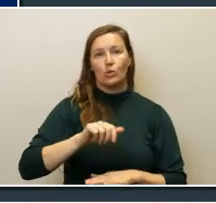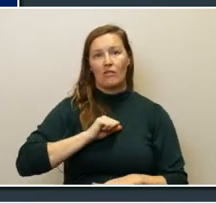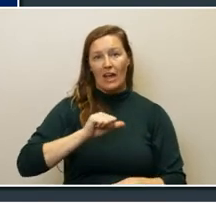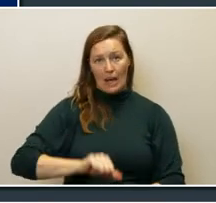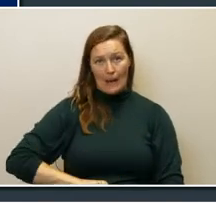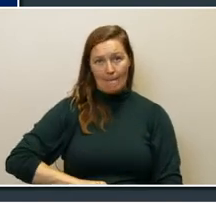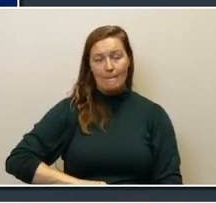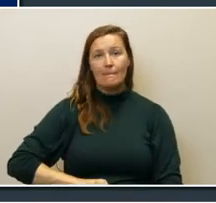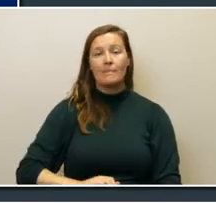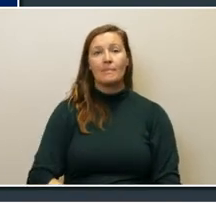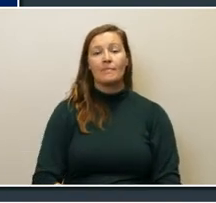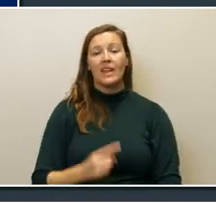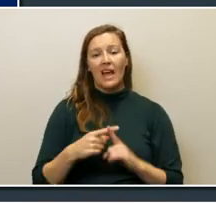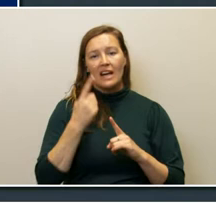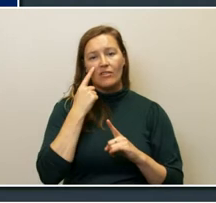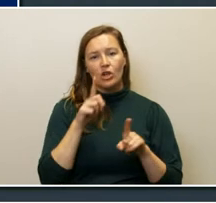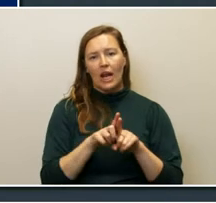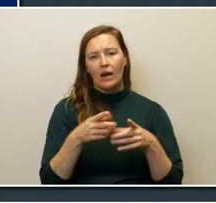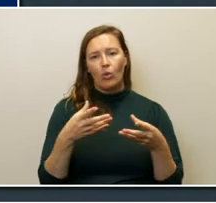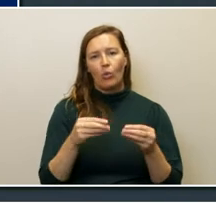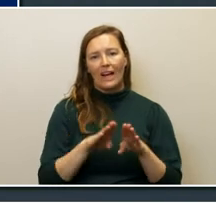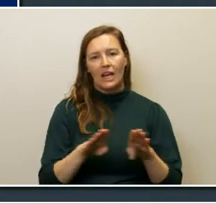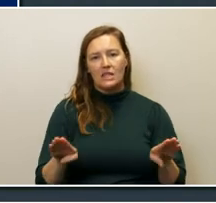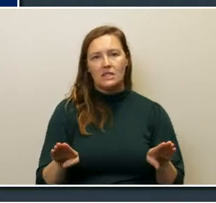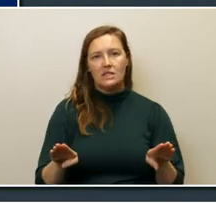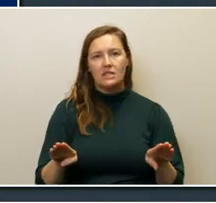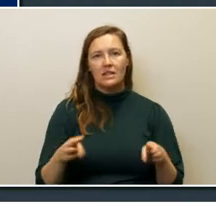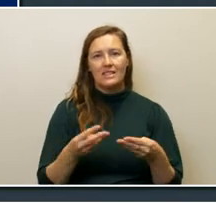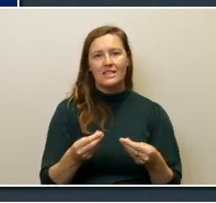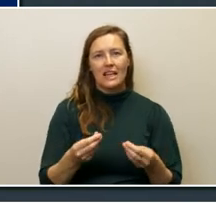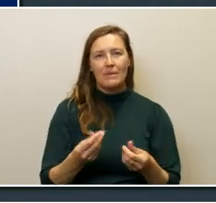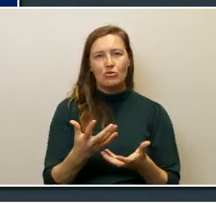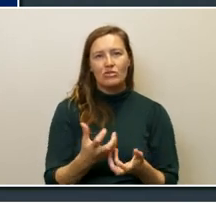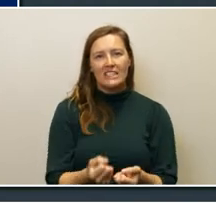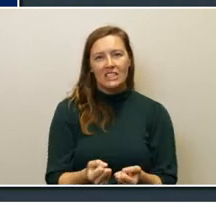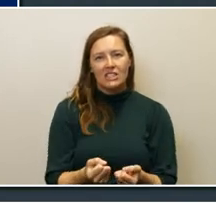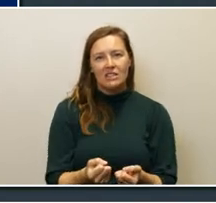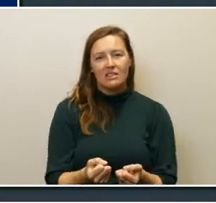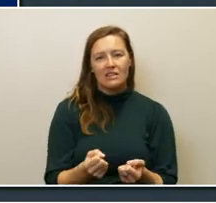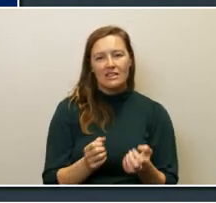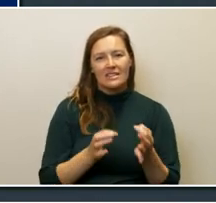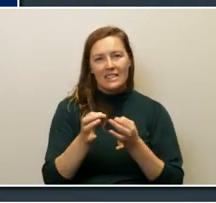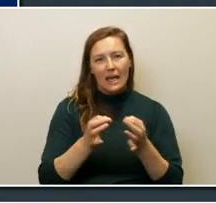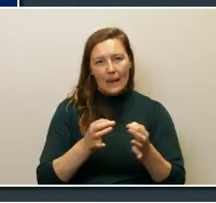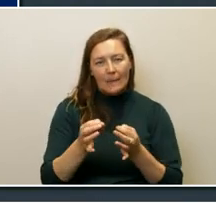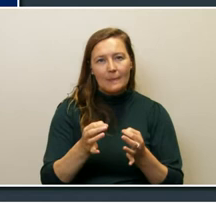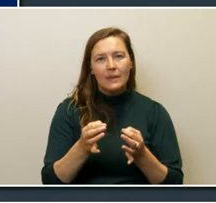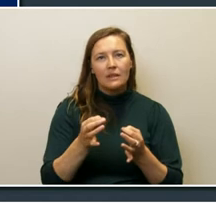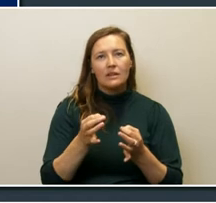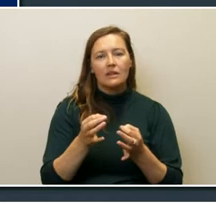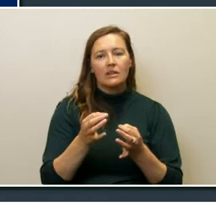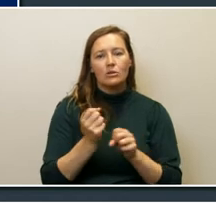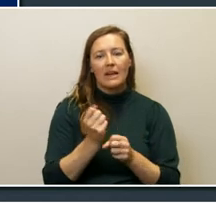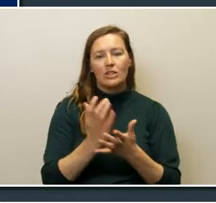at some kind of a wetlands sediment retention scheme to